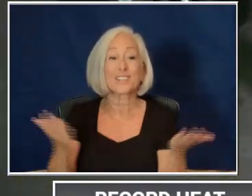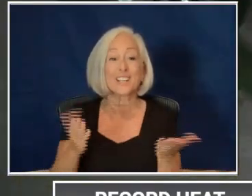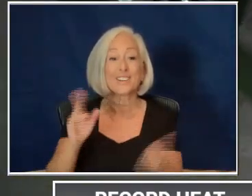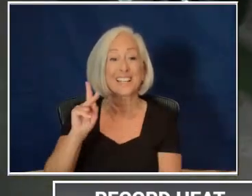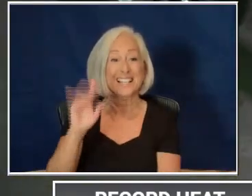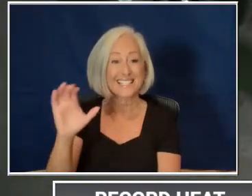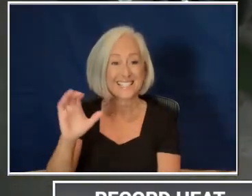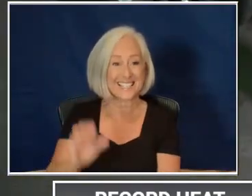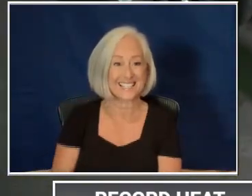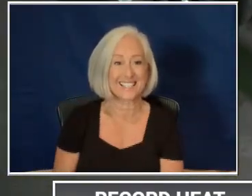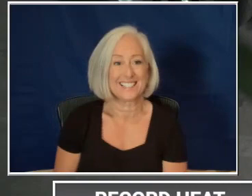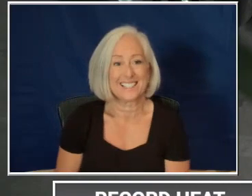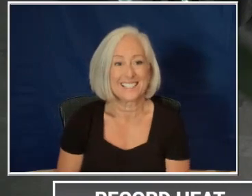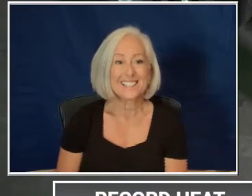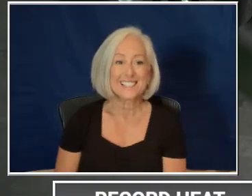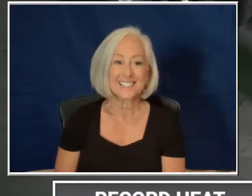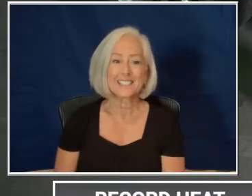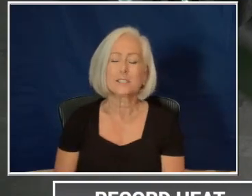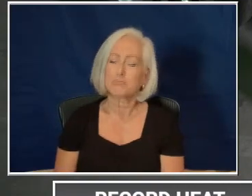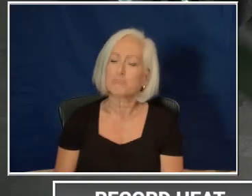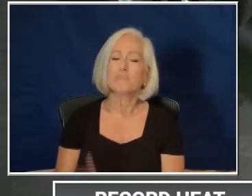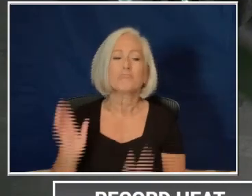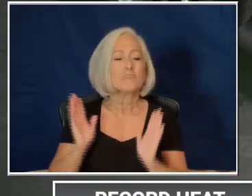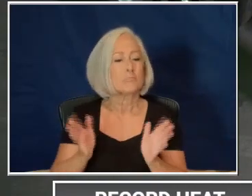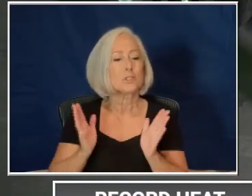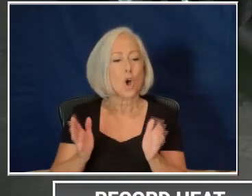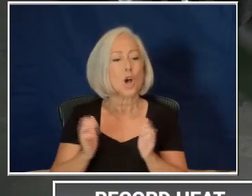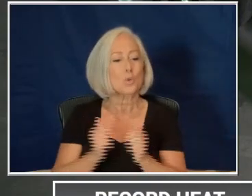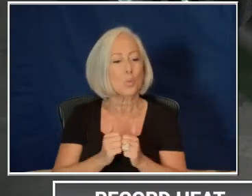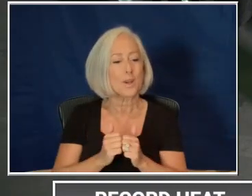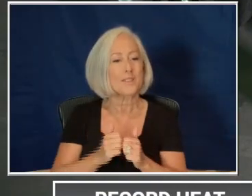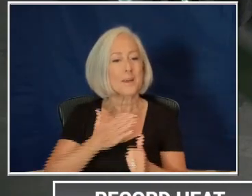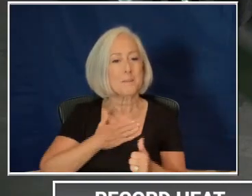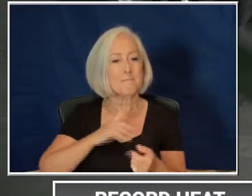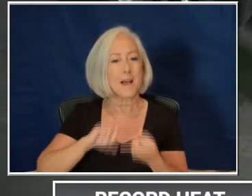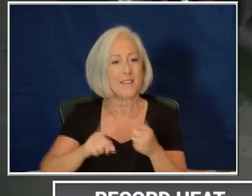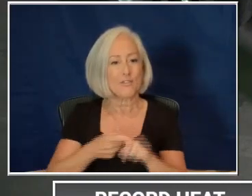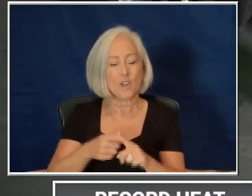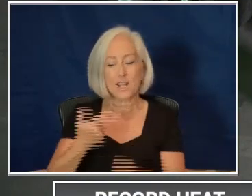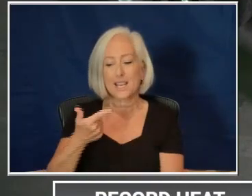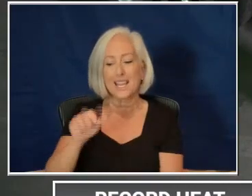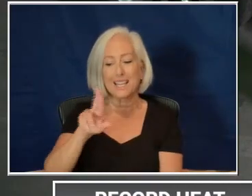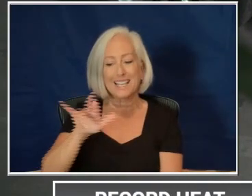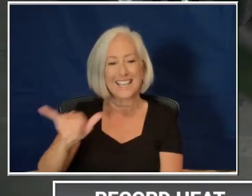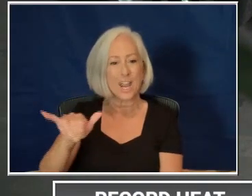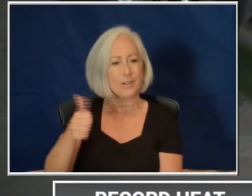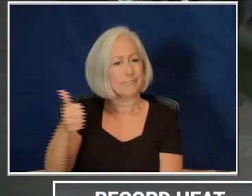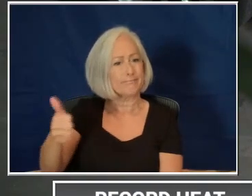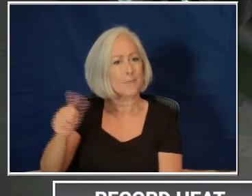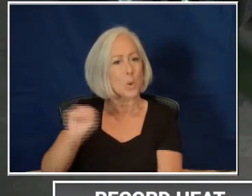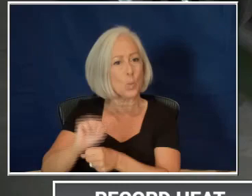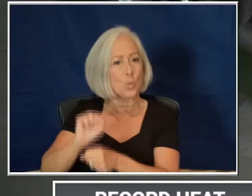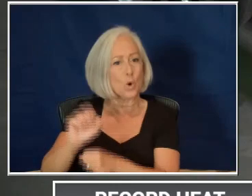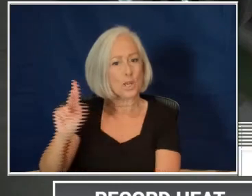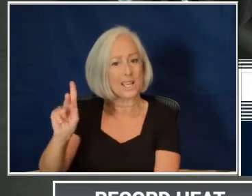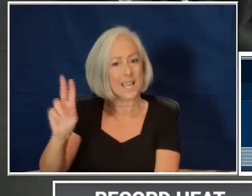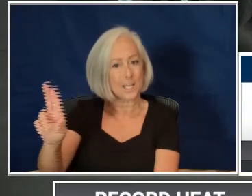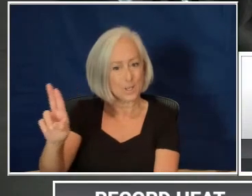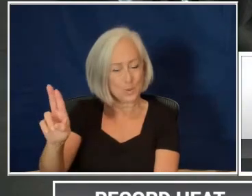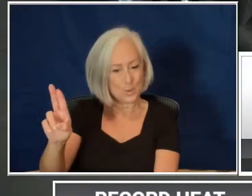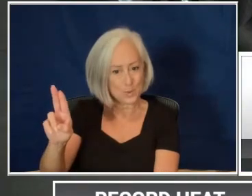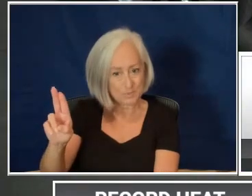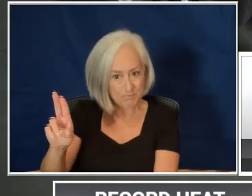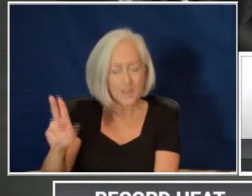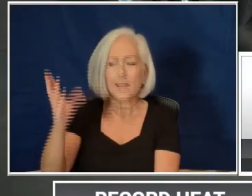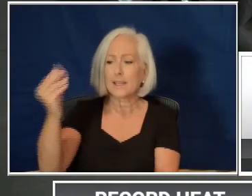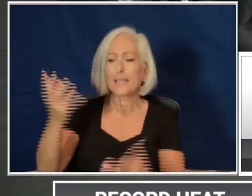I was speaking to my friend Gary, who works with KU, and he was expressing to me the need that the rehab center